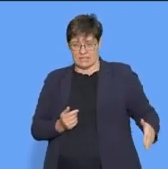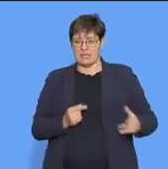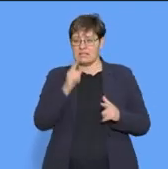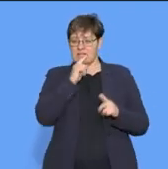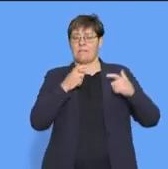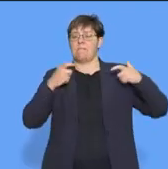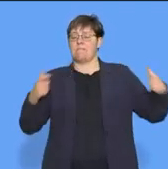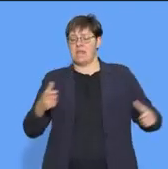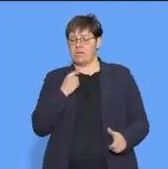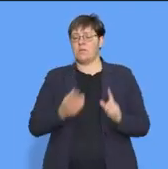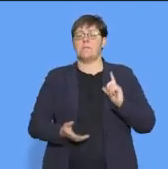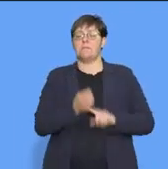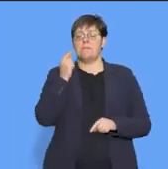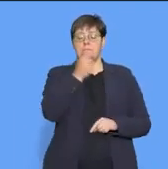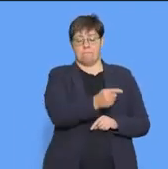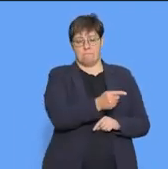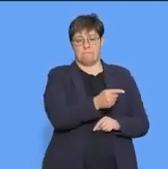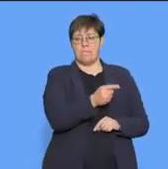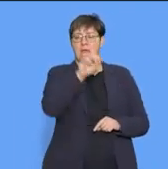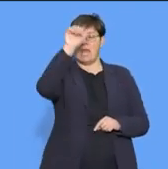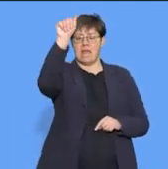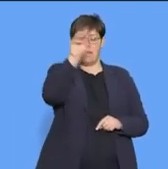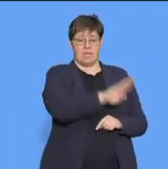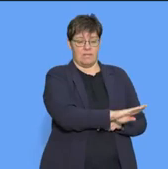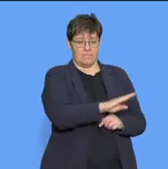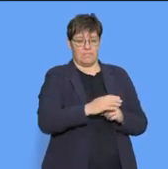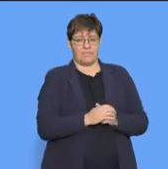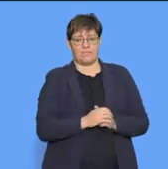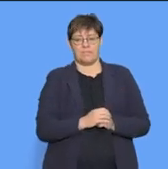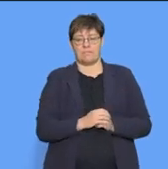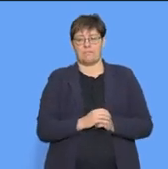we can use the big triangle to find the distance from A to B.